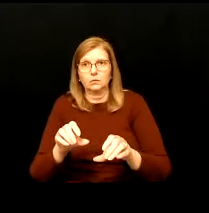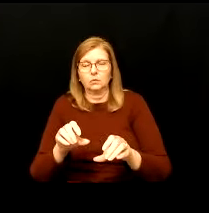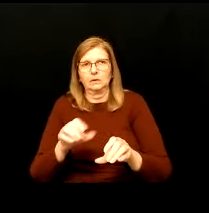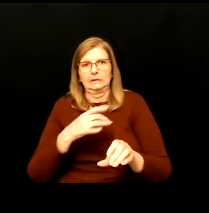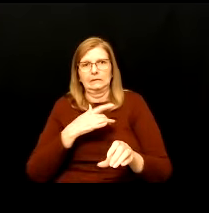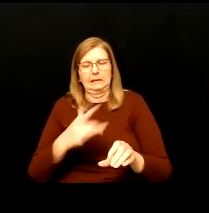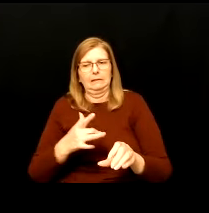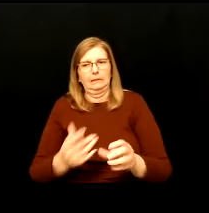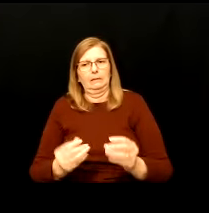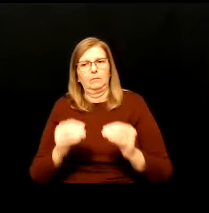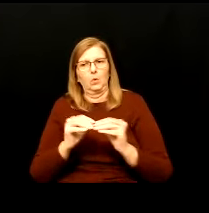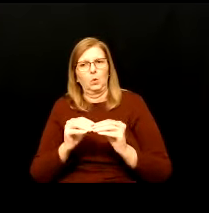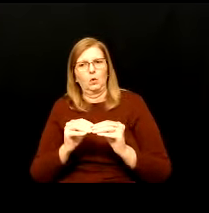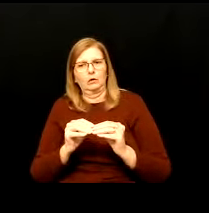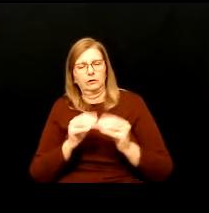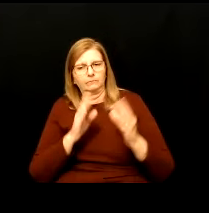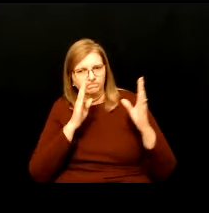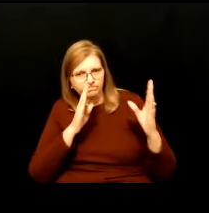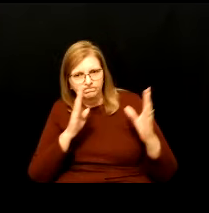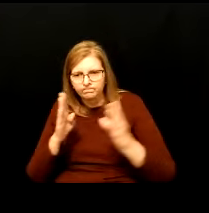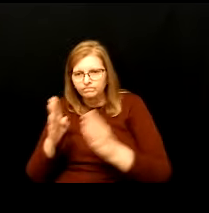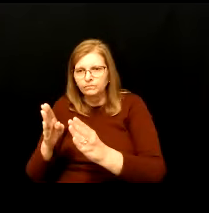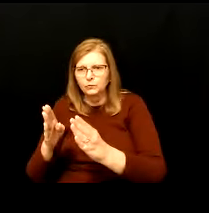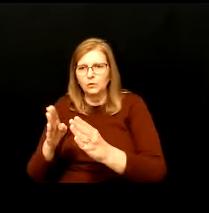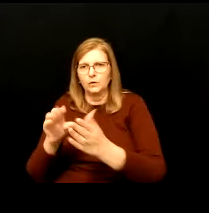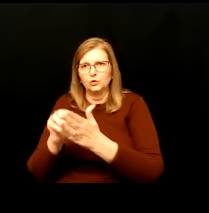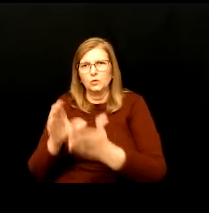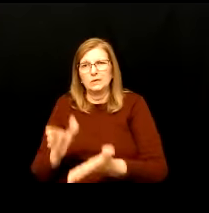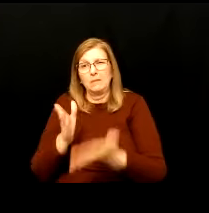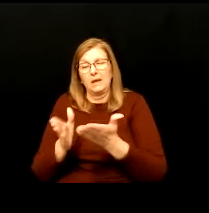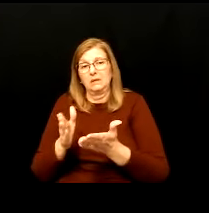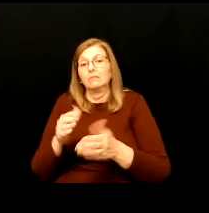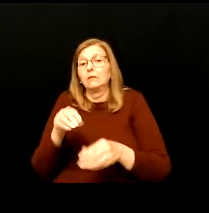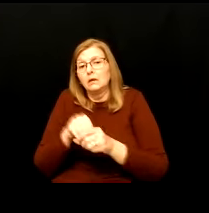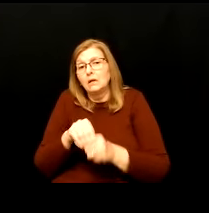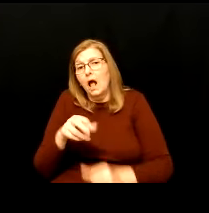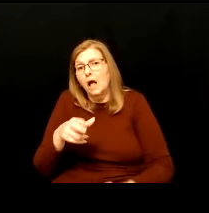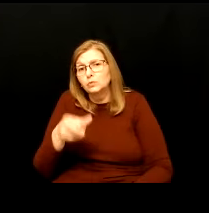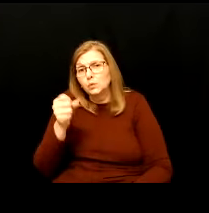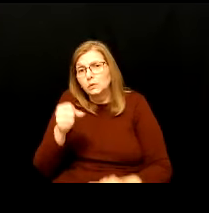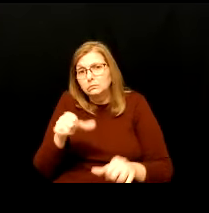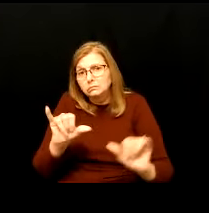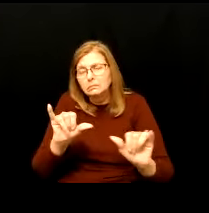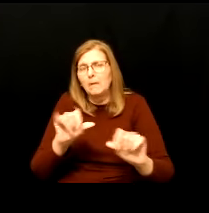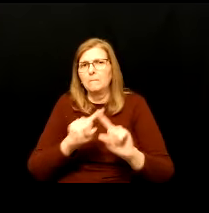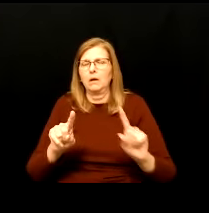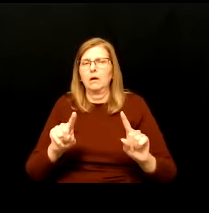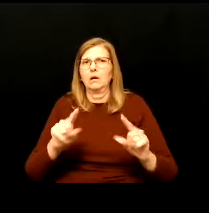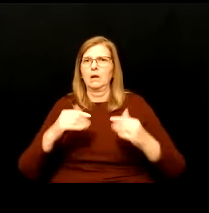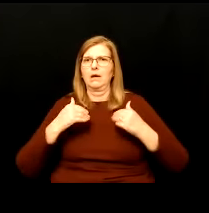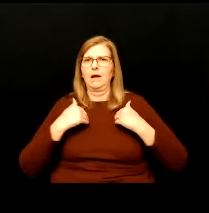towards, you know, those students that might be in high school, but still have some